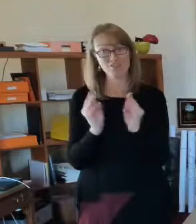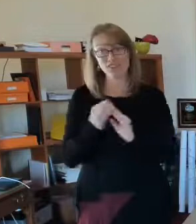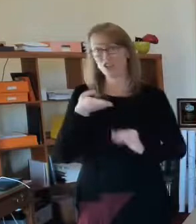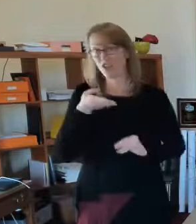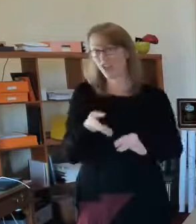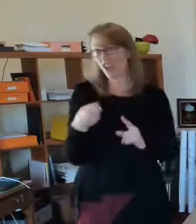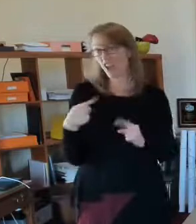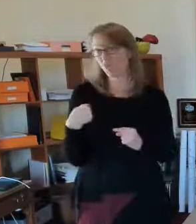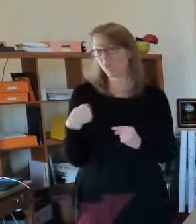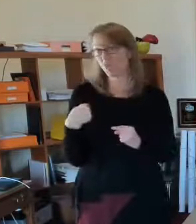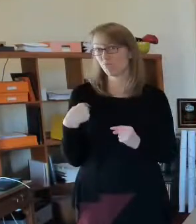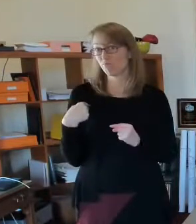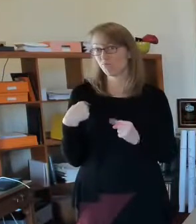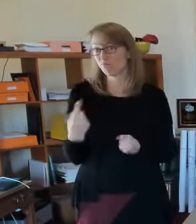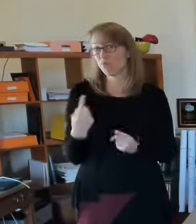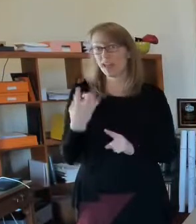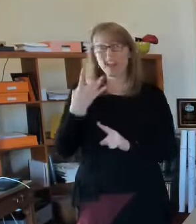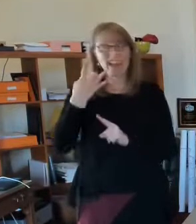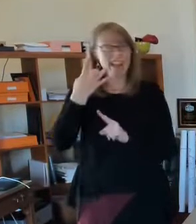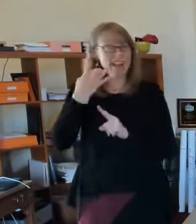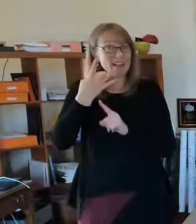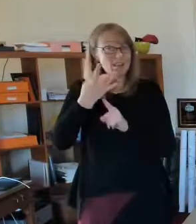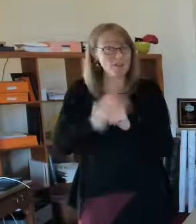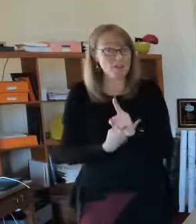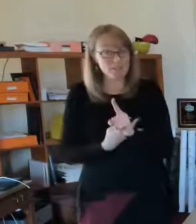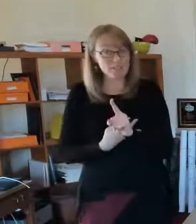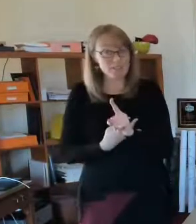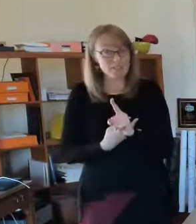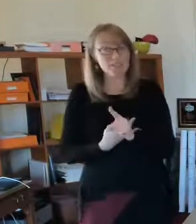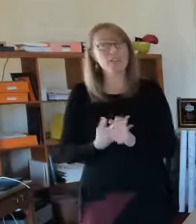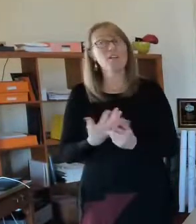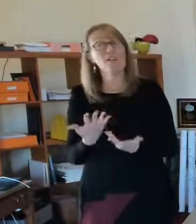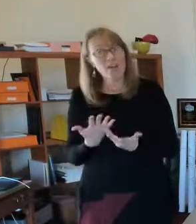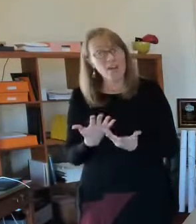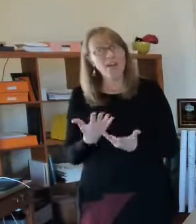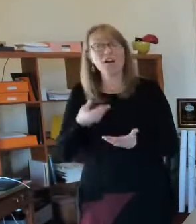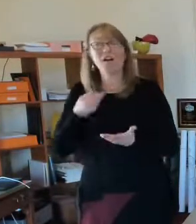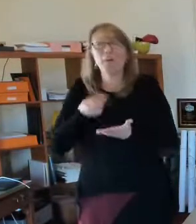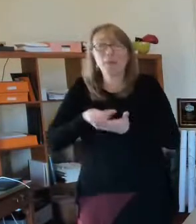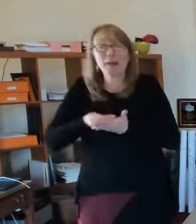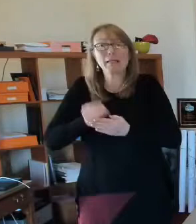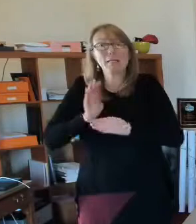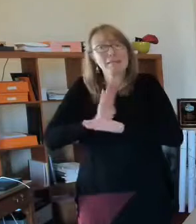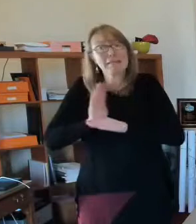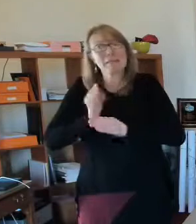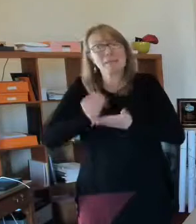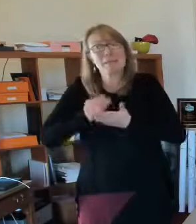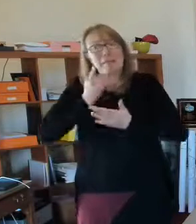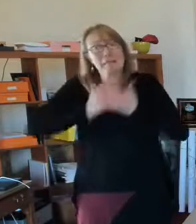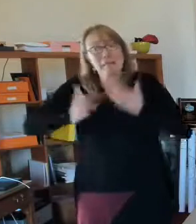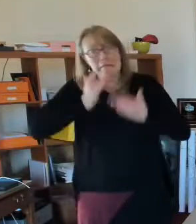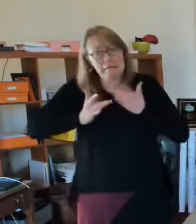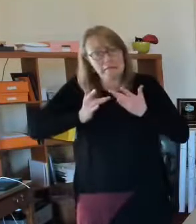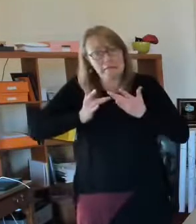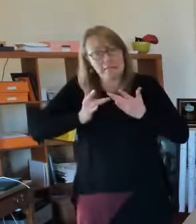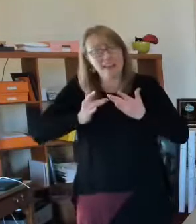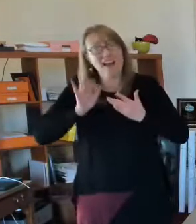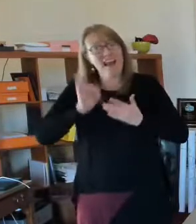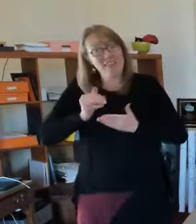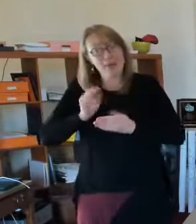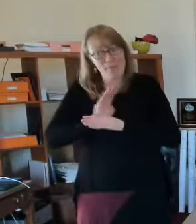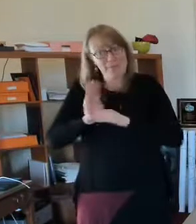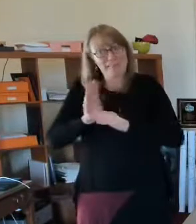So we know that that devastates those businesses, and when it devastates a business, it devastates people. And one of the